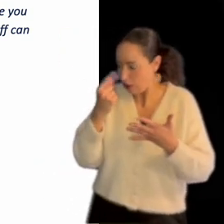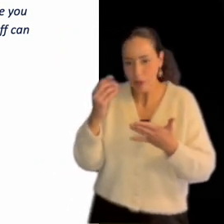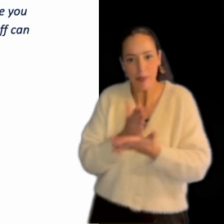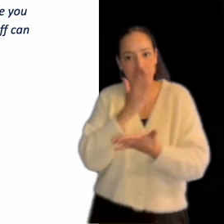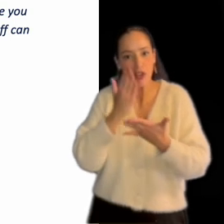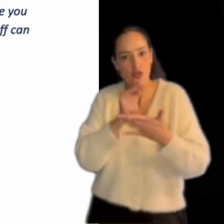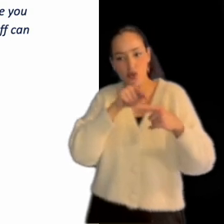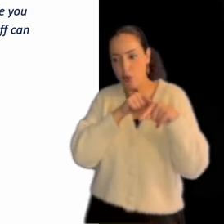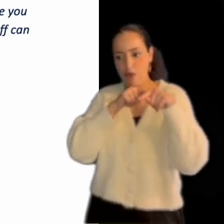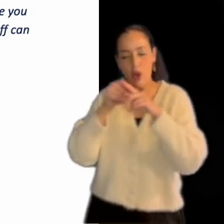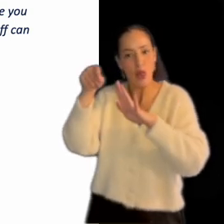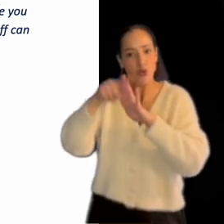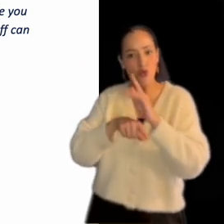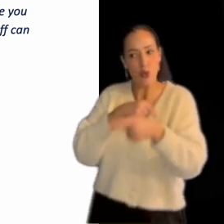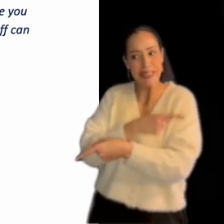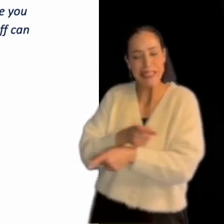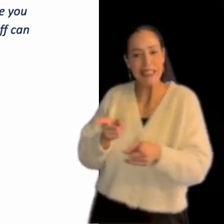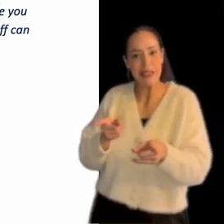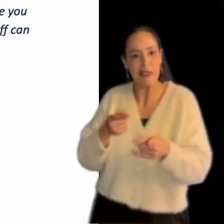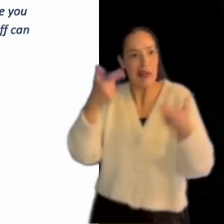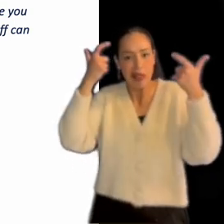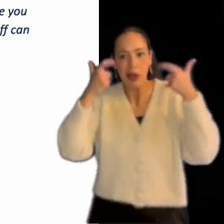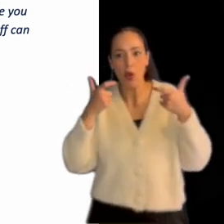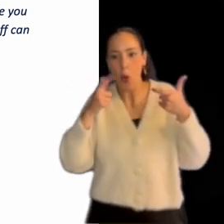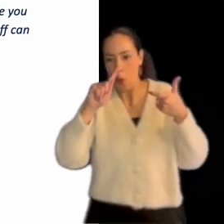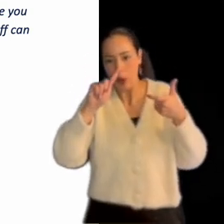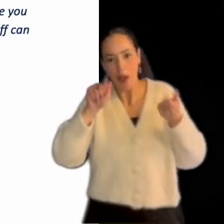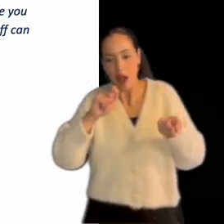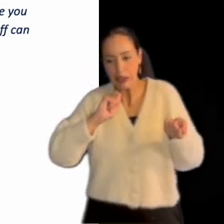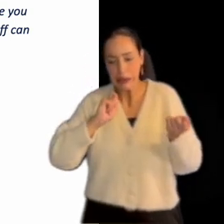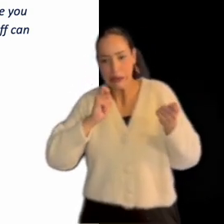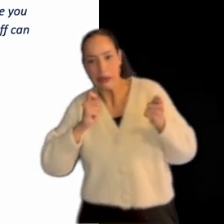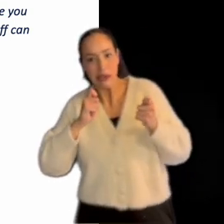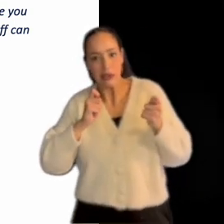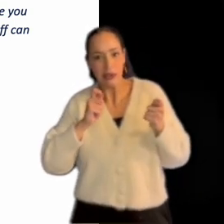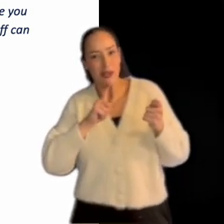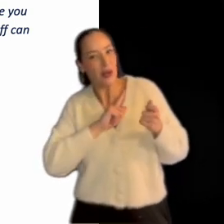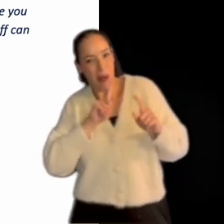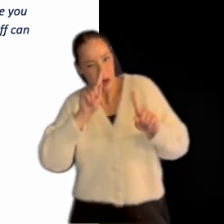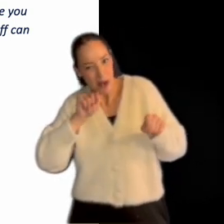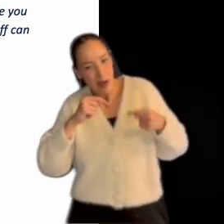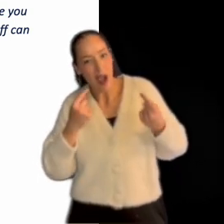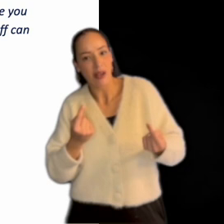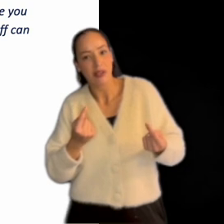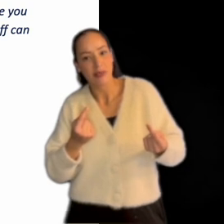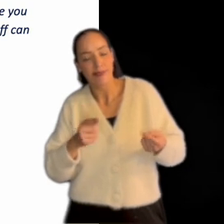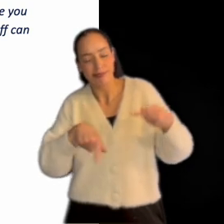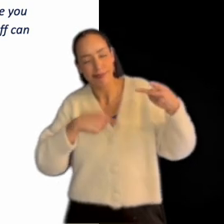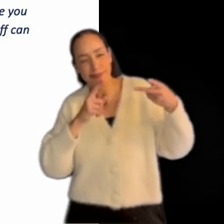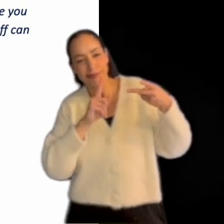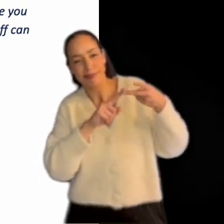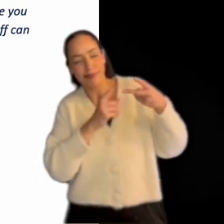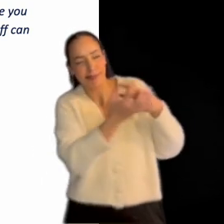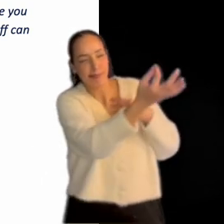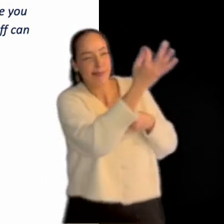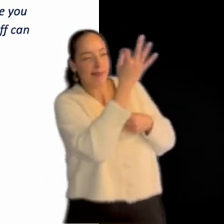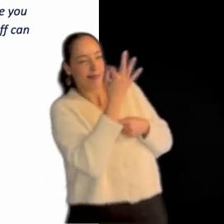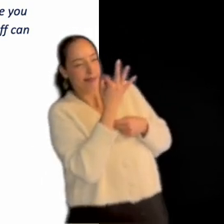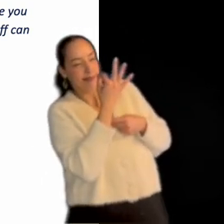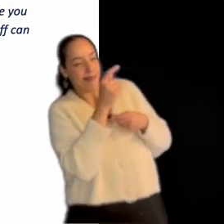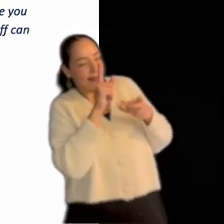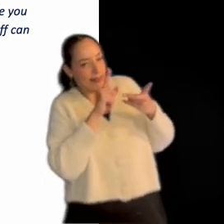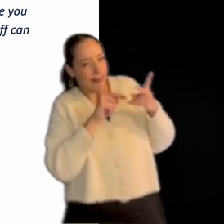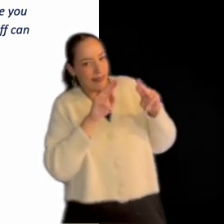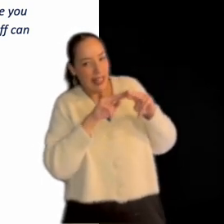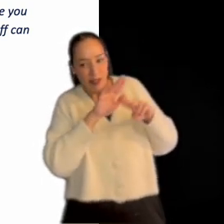such there is limited space for adaptation and manoeuvre. The second response asked, if not for this punitive approach, how else can